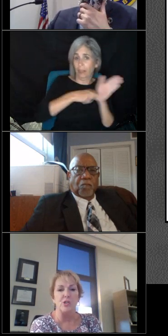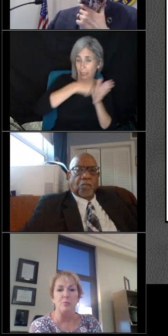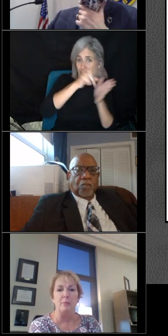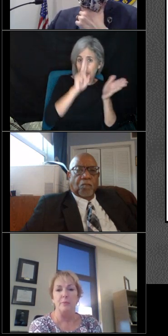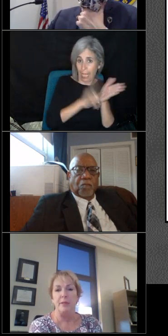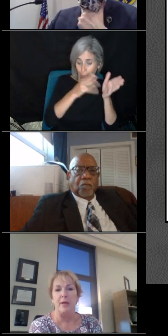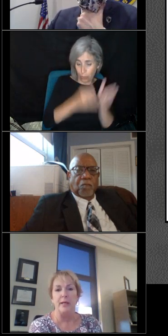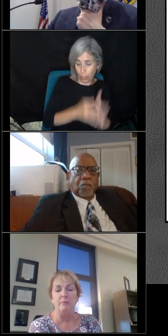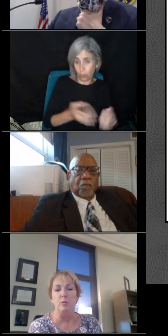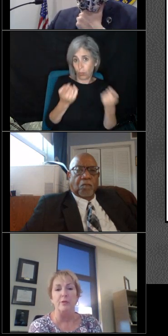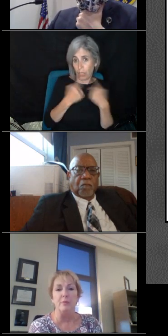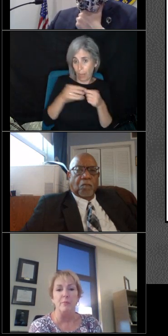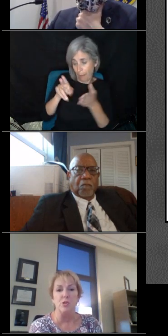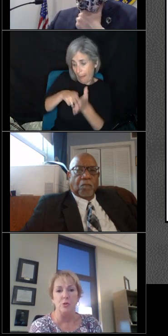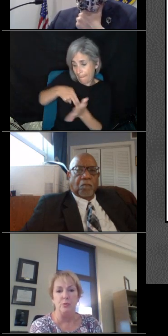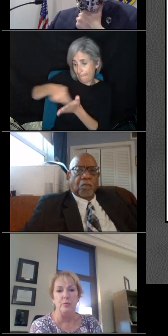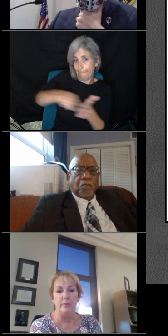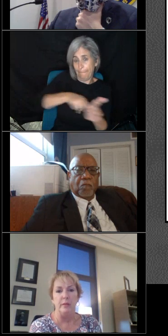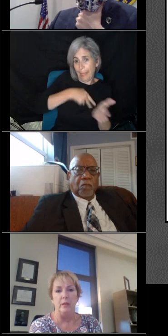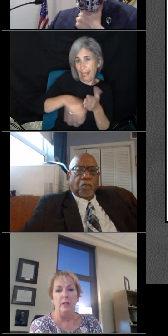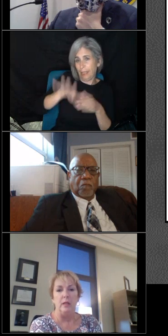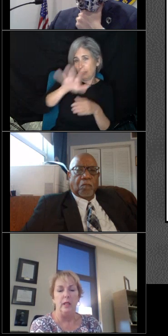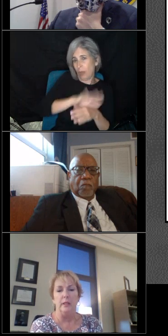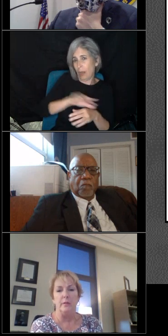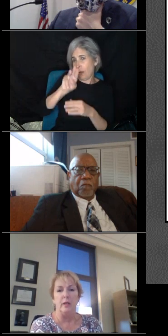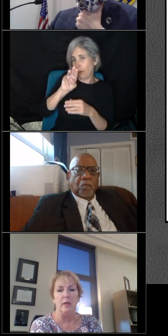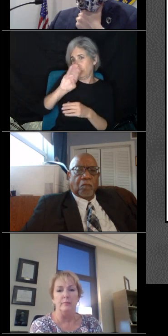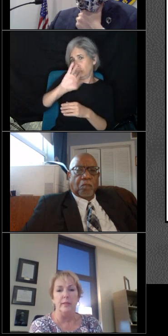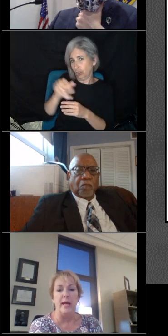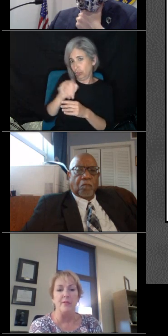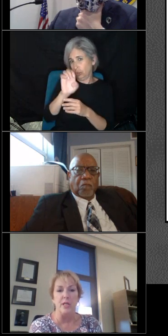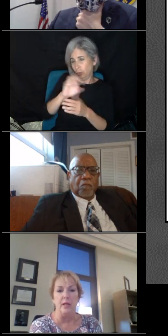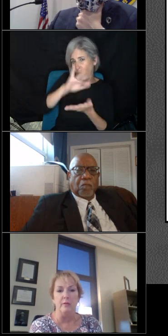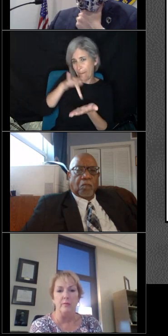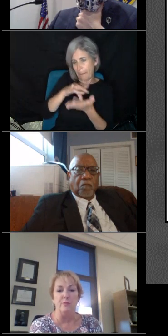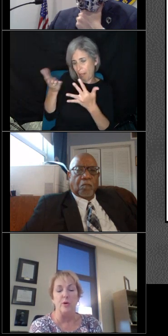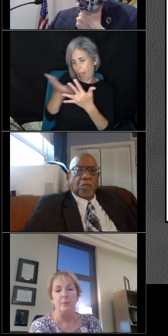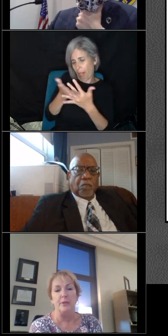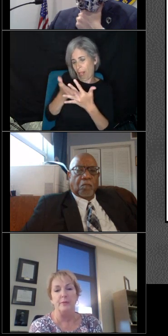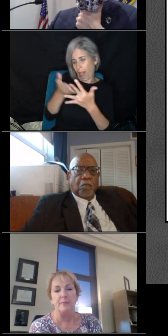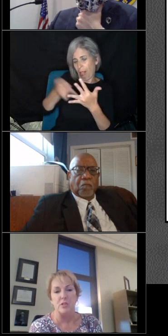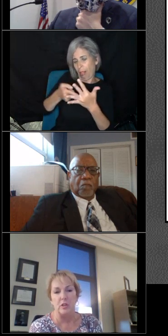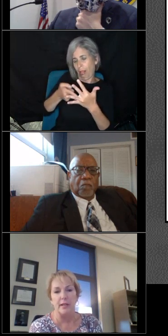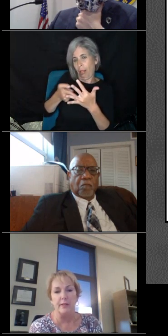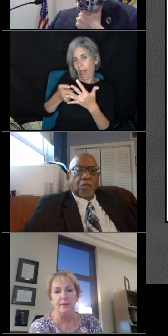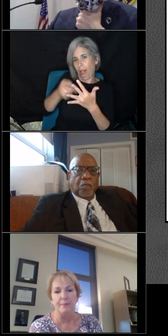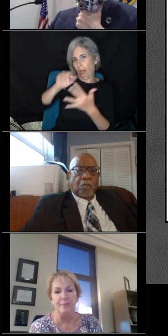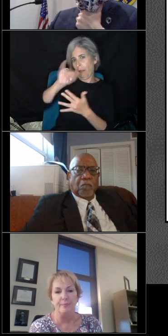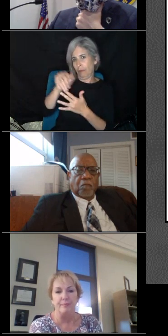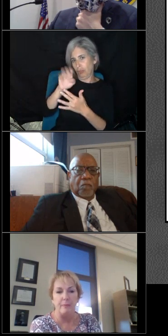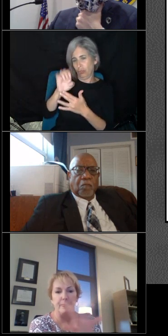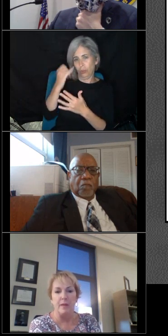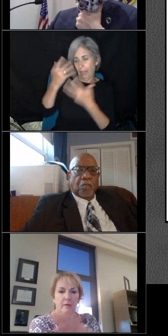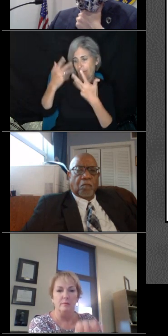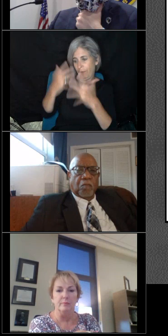the intersection probably by no later than mid-June, and have it done if we're able to select